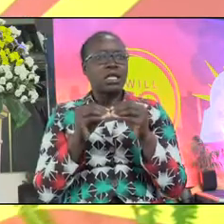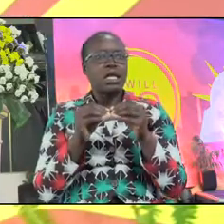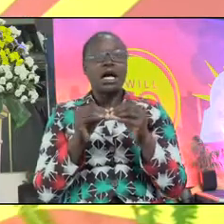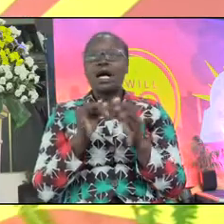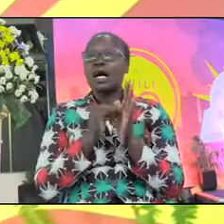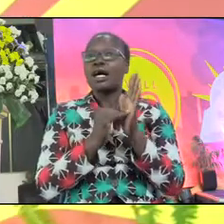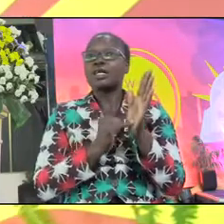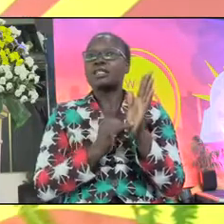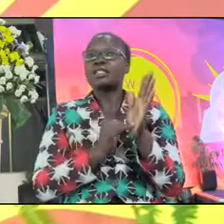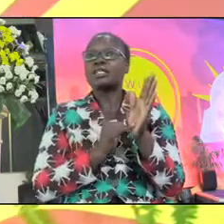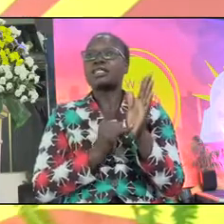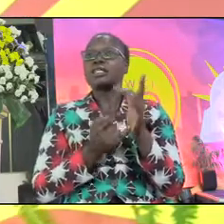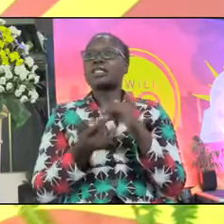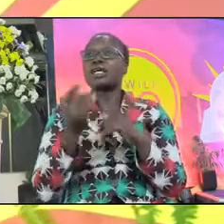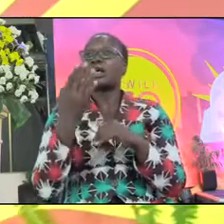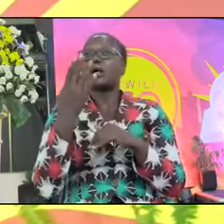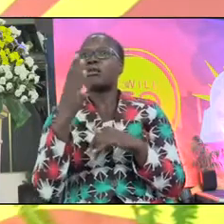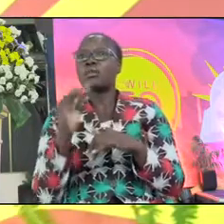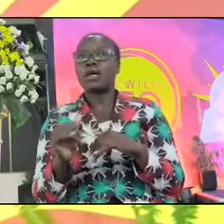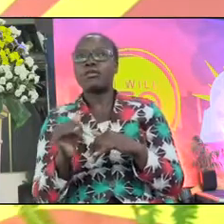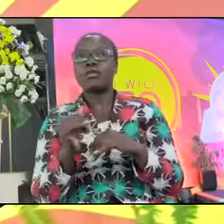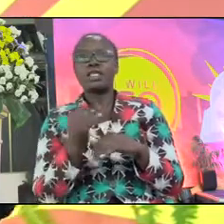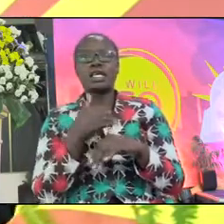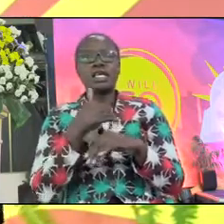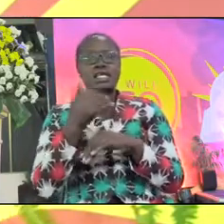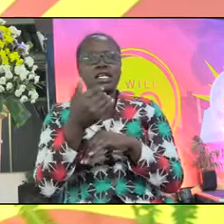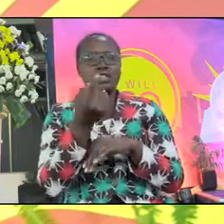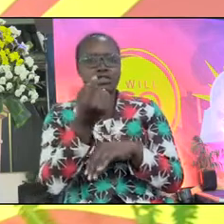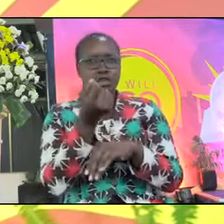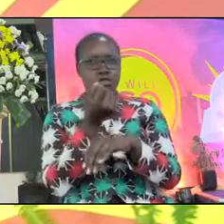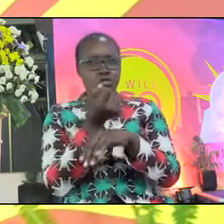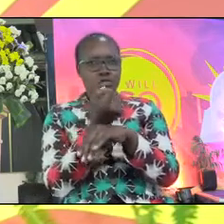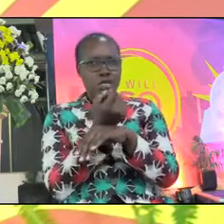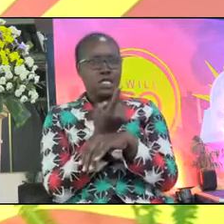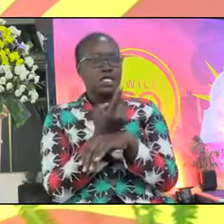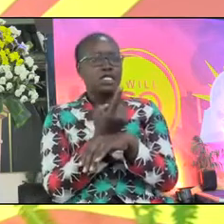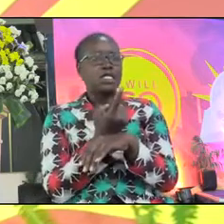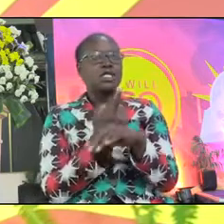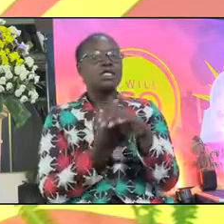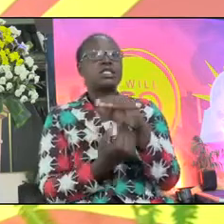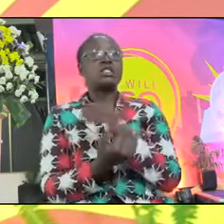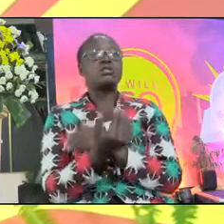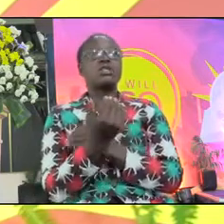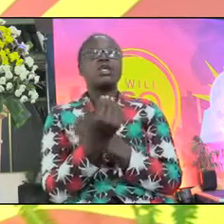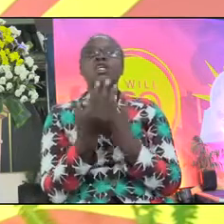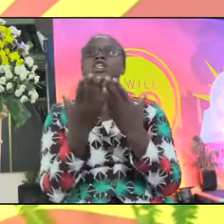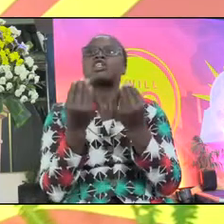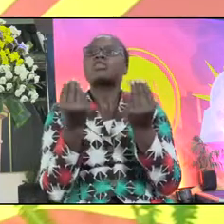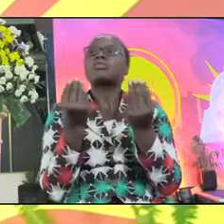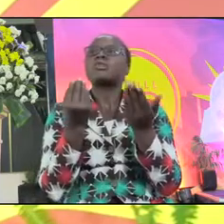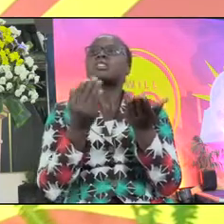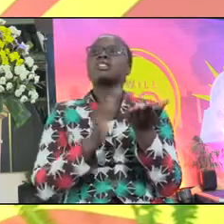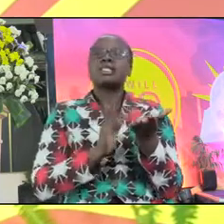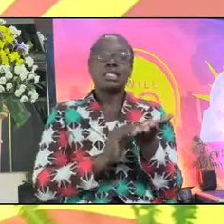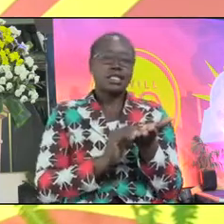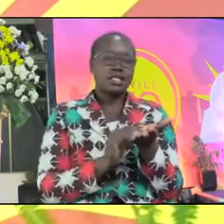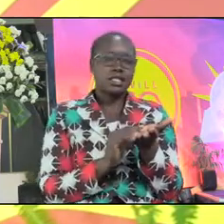I've just stopped by for the next few minutes this morning to simply